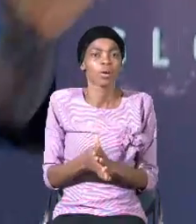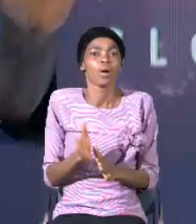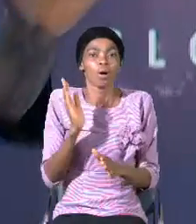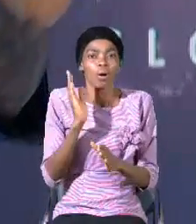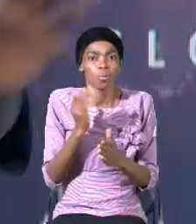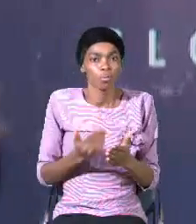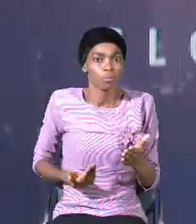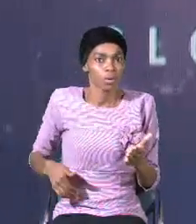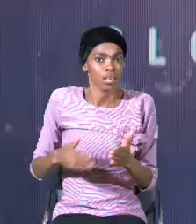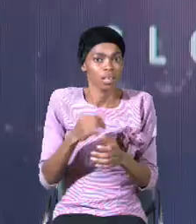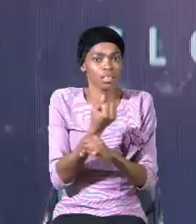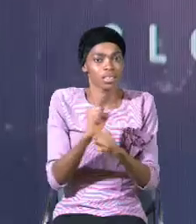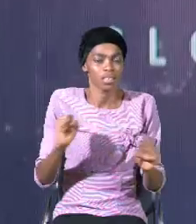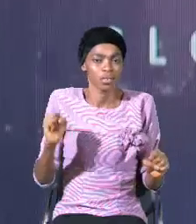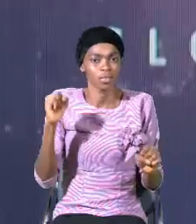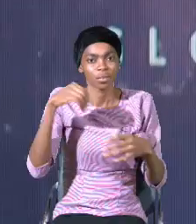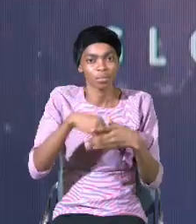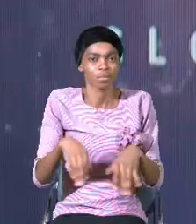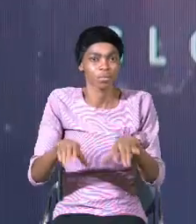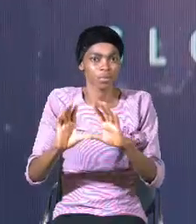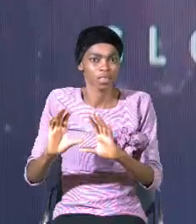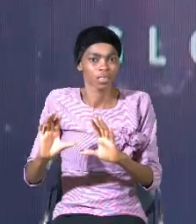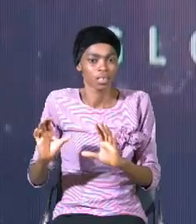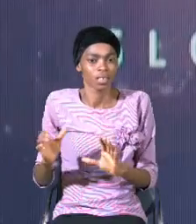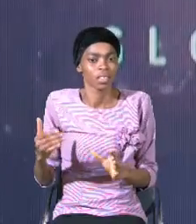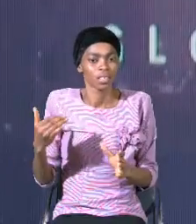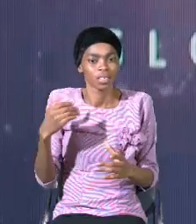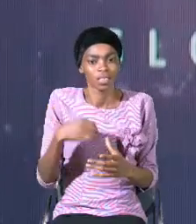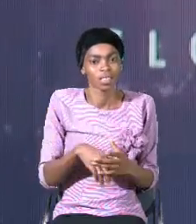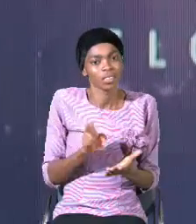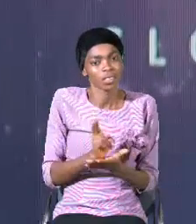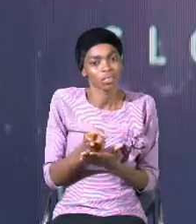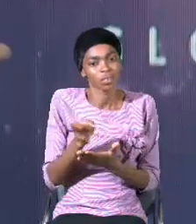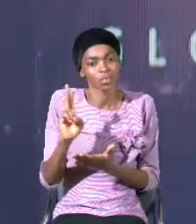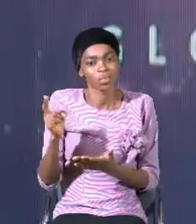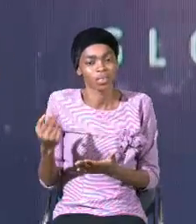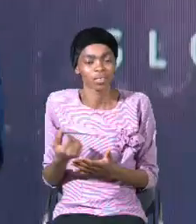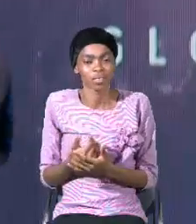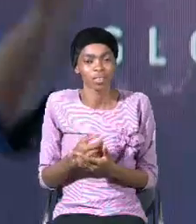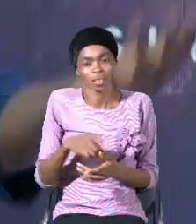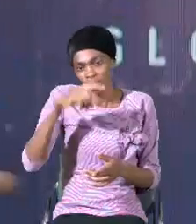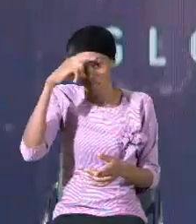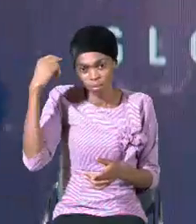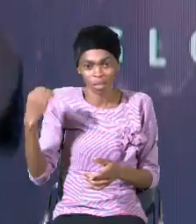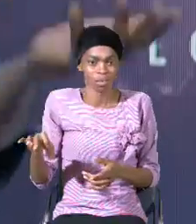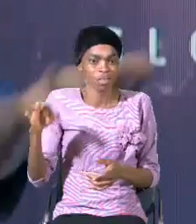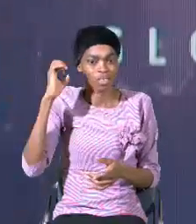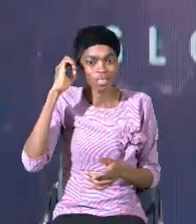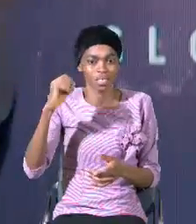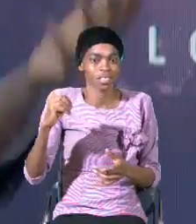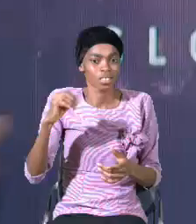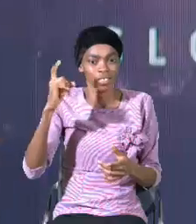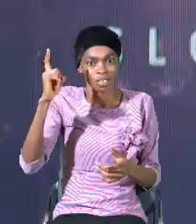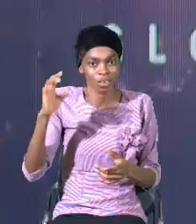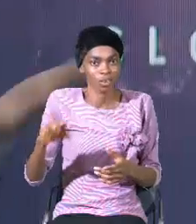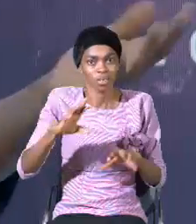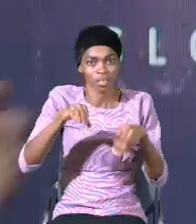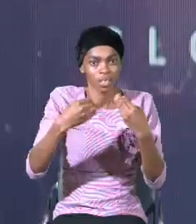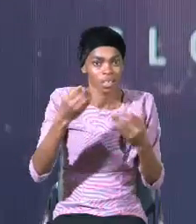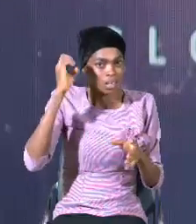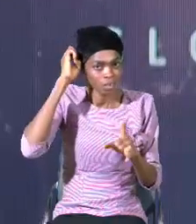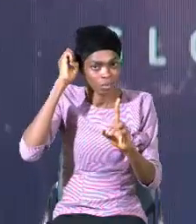my class, year one at the university, because God gave me the knowledge and